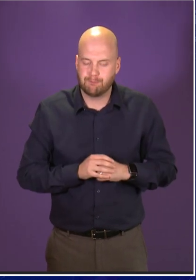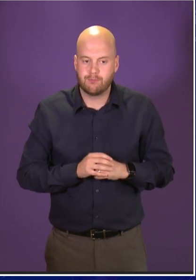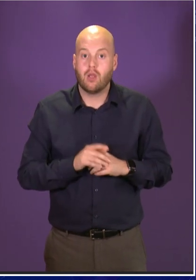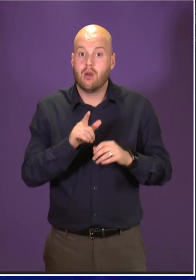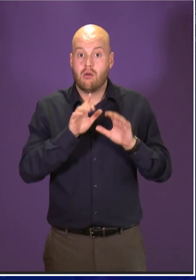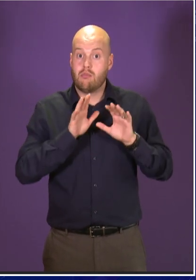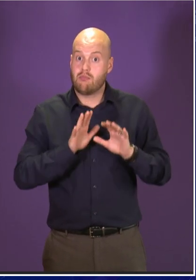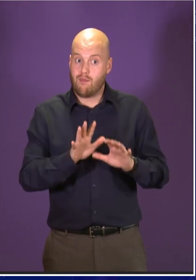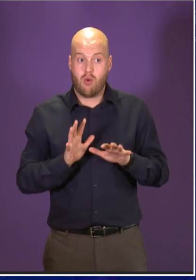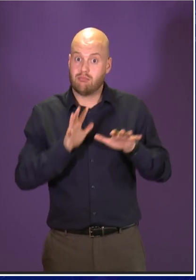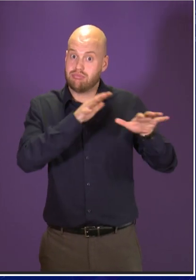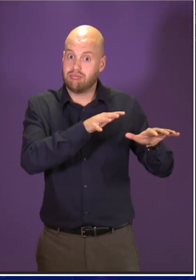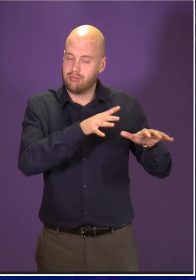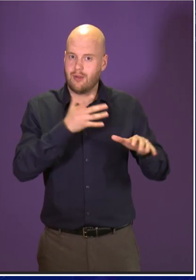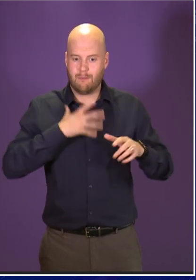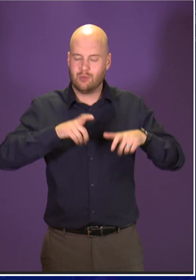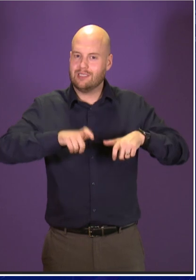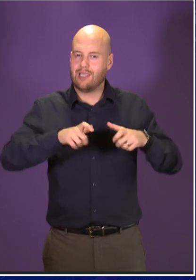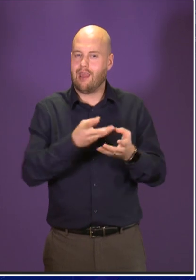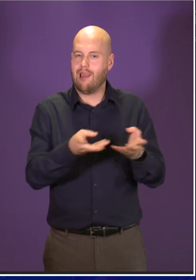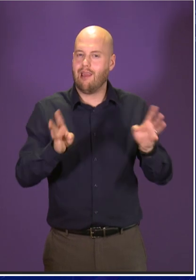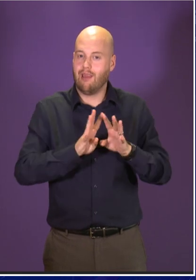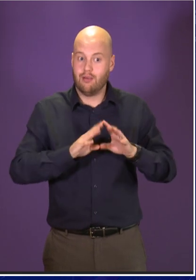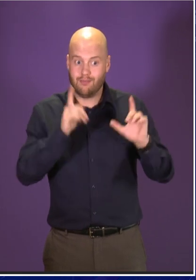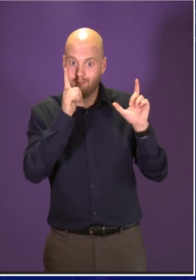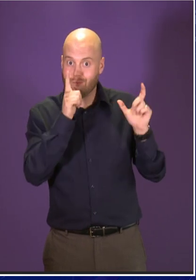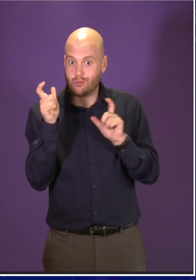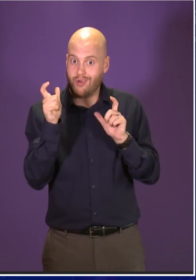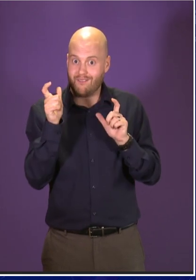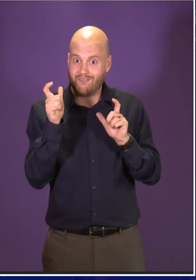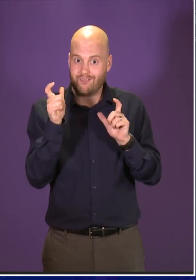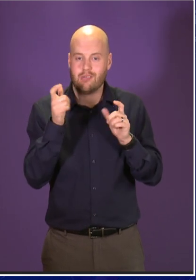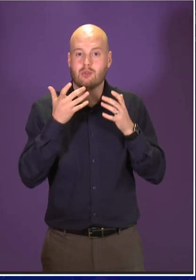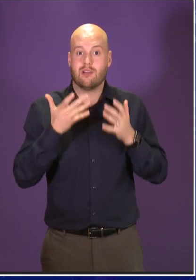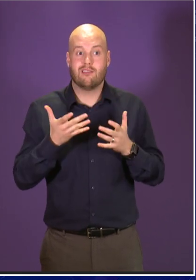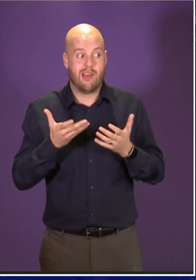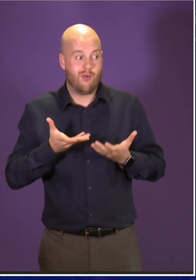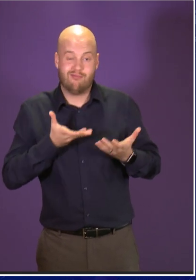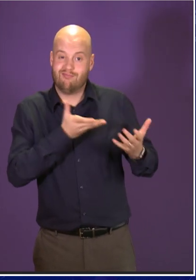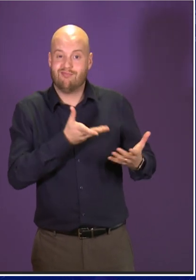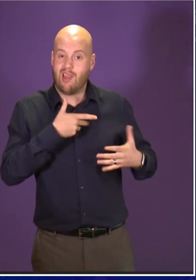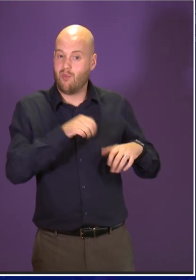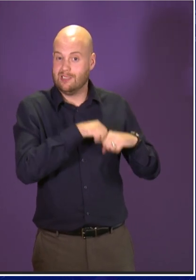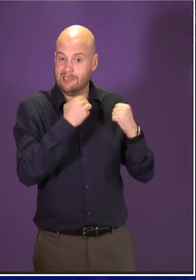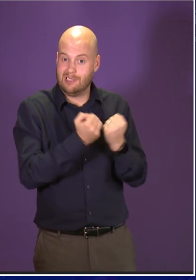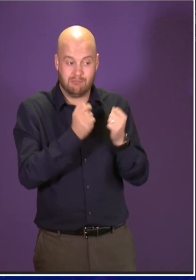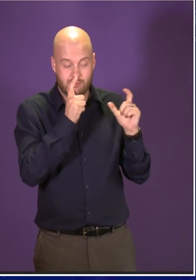we want to take a photograph of everybody. So I'm going to now pass over... Yes, to our team and Andy, and